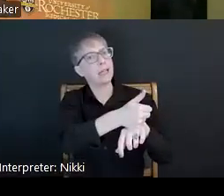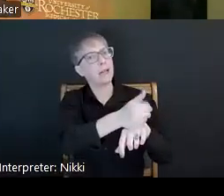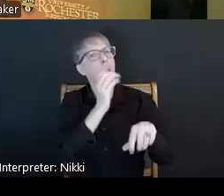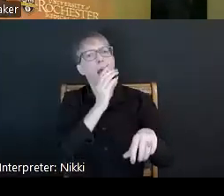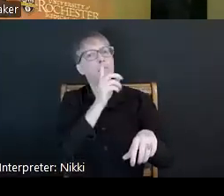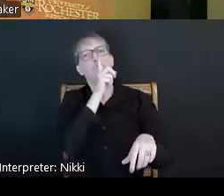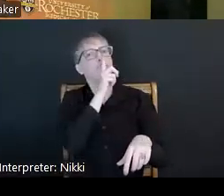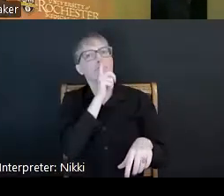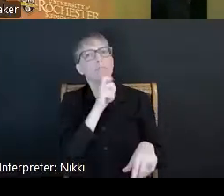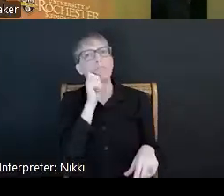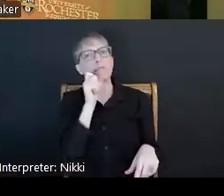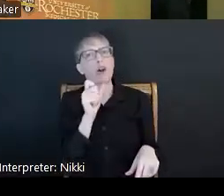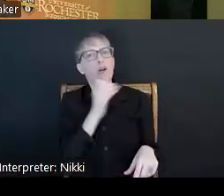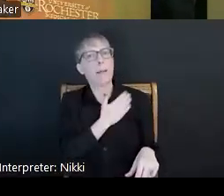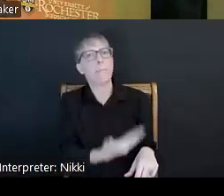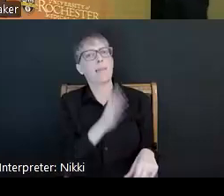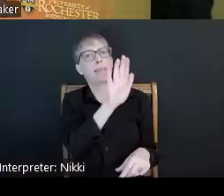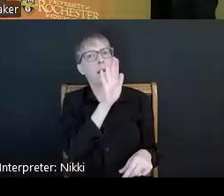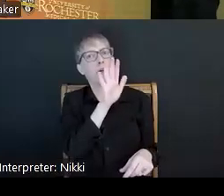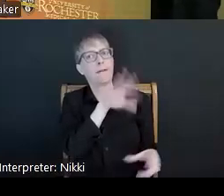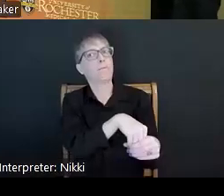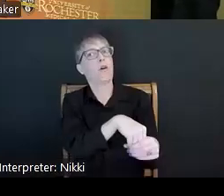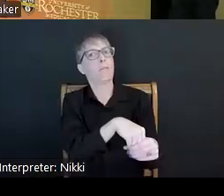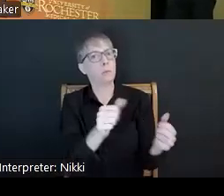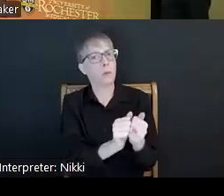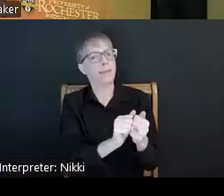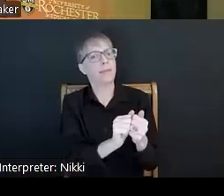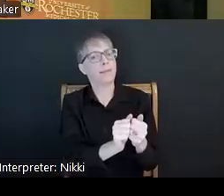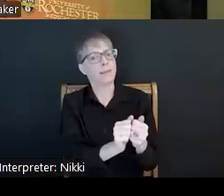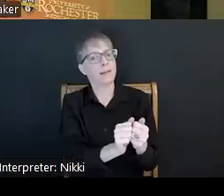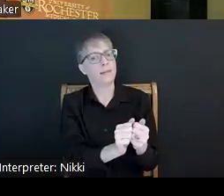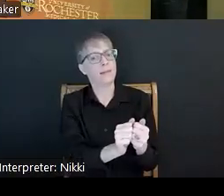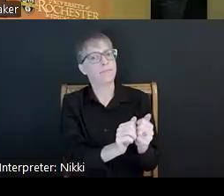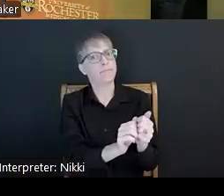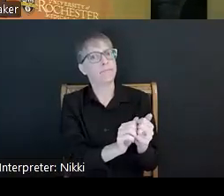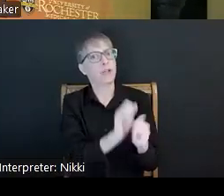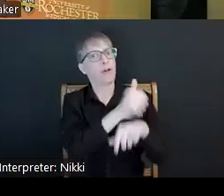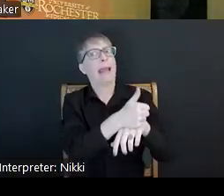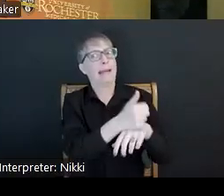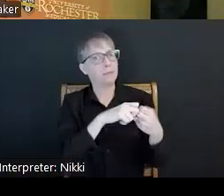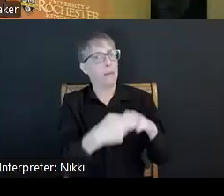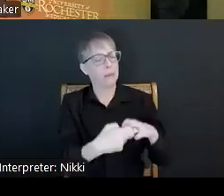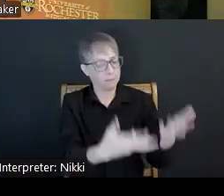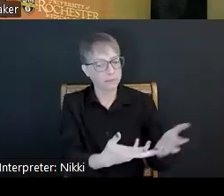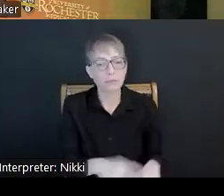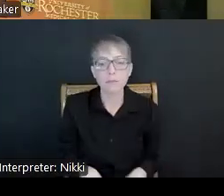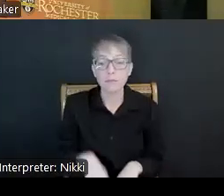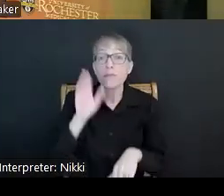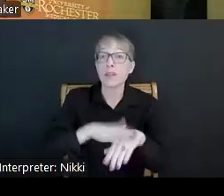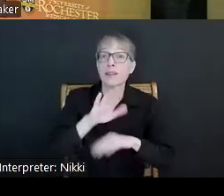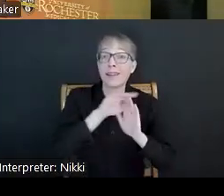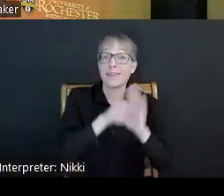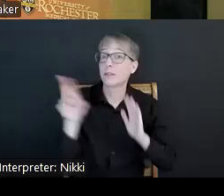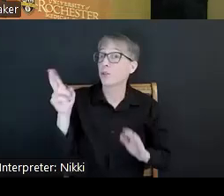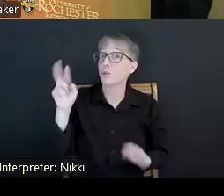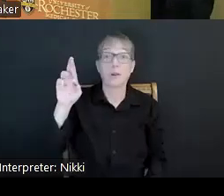create the problem. I think is really interesting and relevant to today. I will note that on this list, the University of Rochester was not